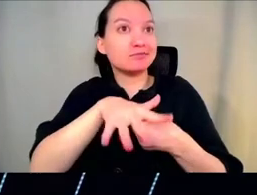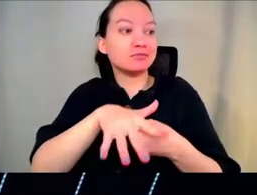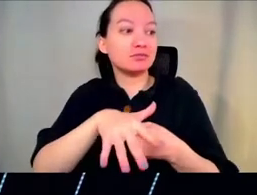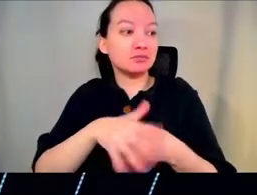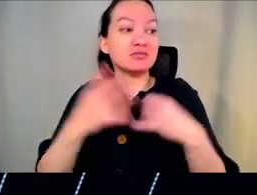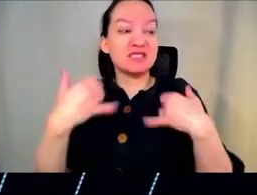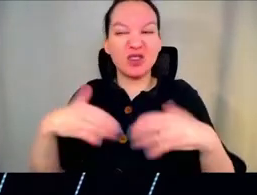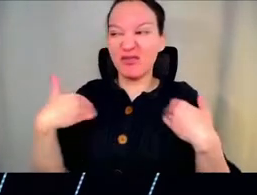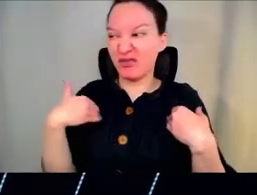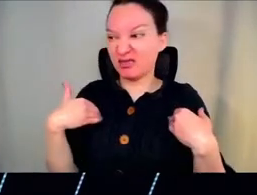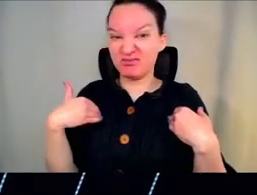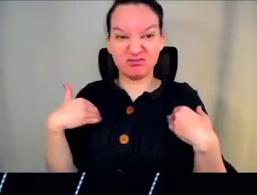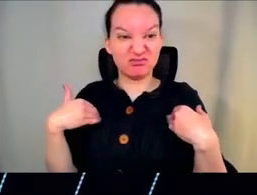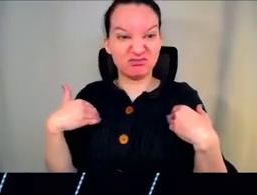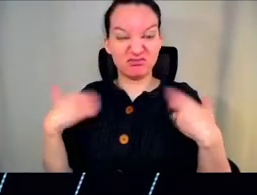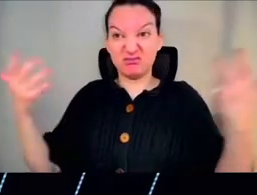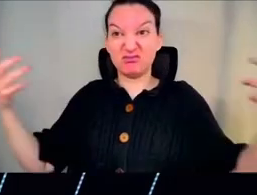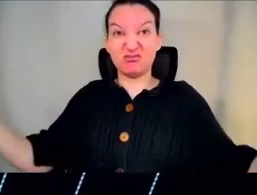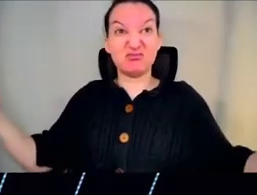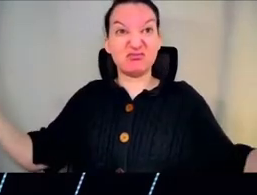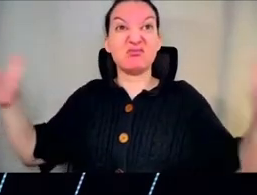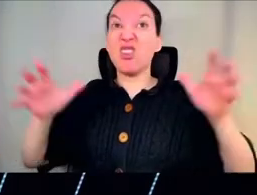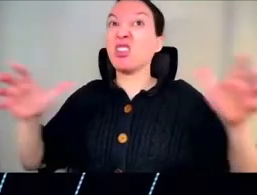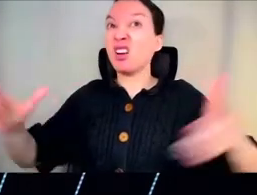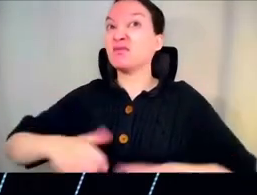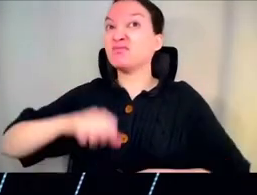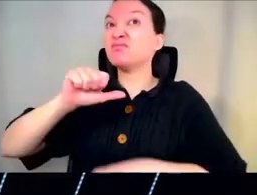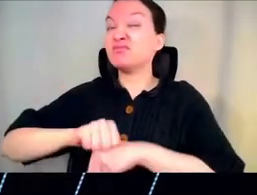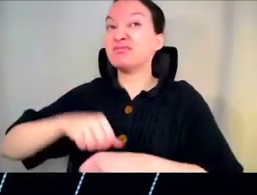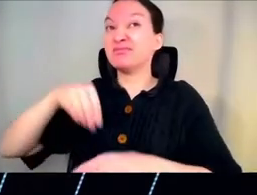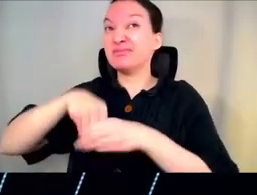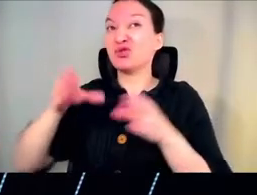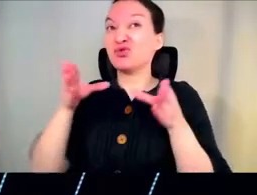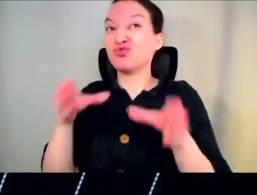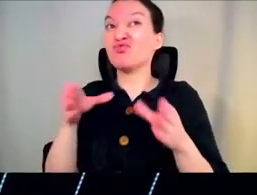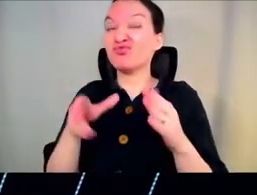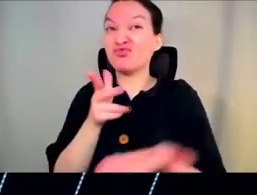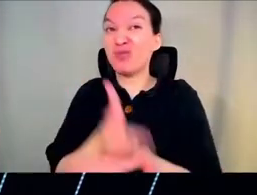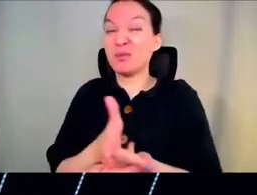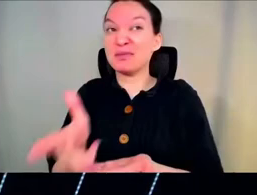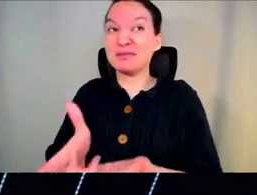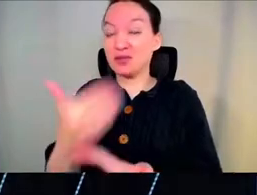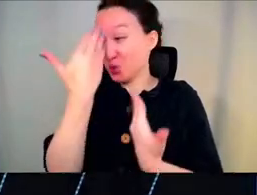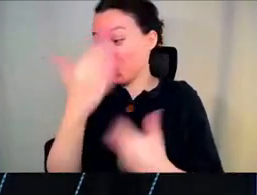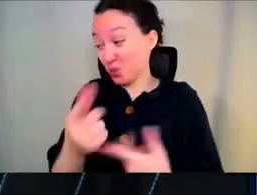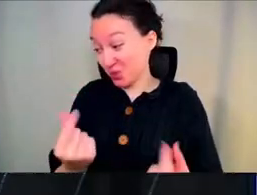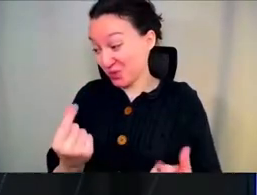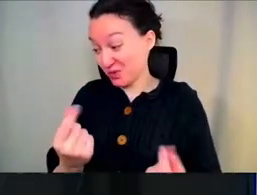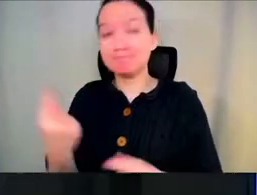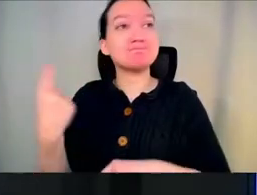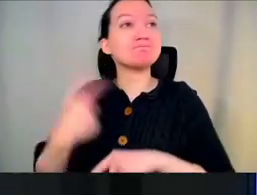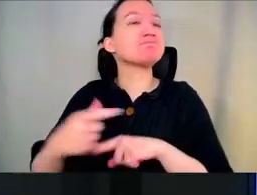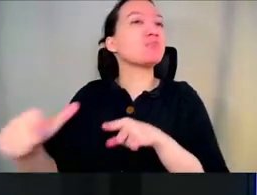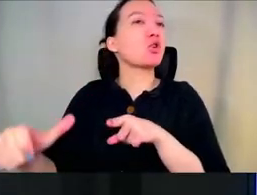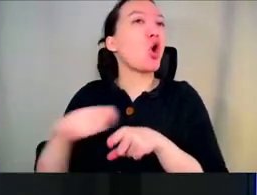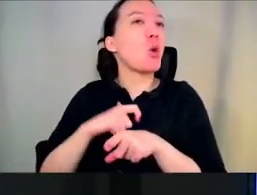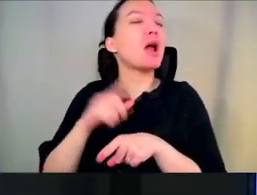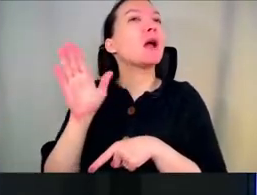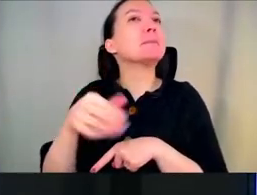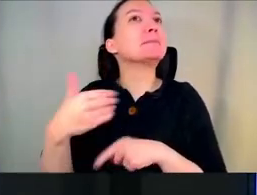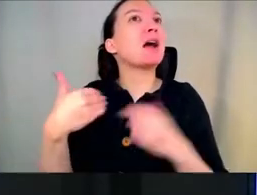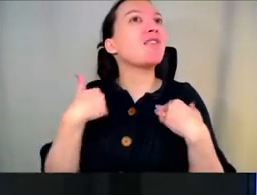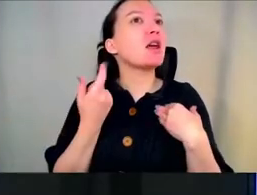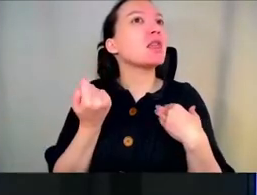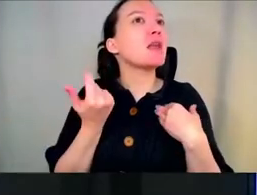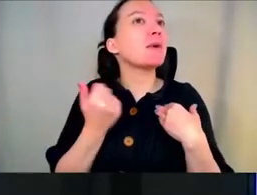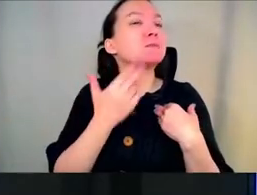still have like this massive pile of gravel in our driveway. And we just don't know what to do with it. So one day Ricky calls me. He's like, hey, we've got a